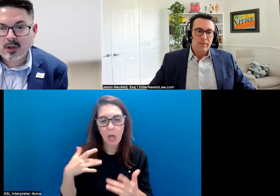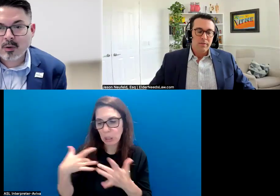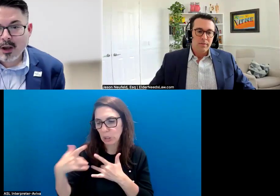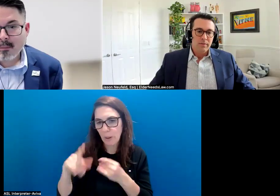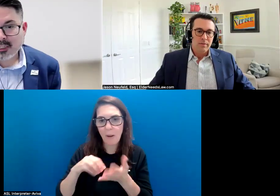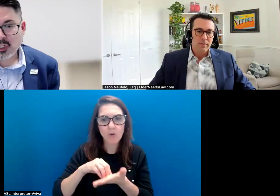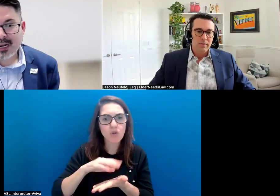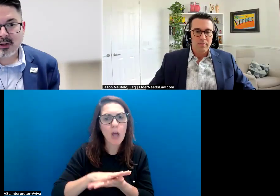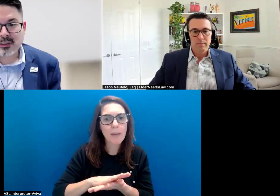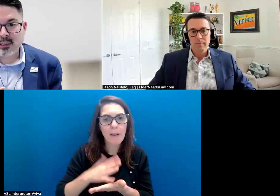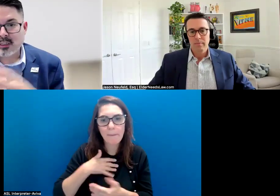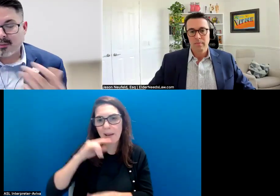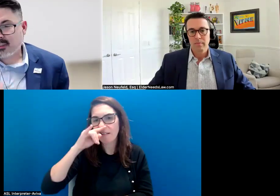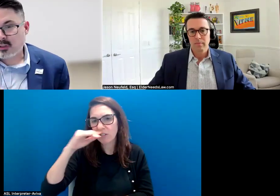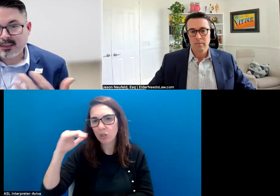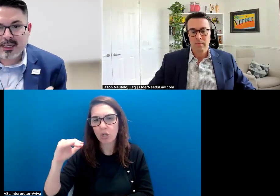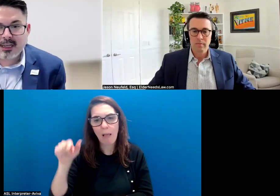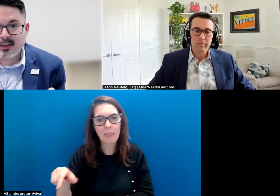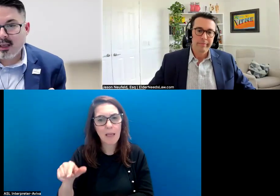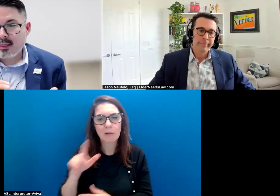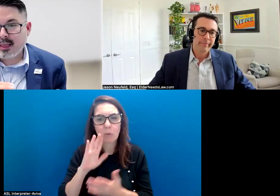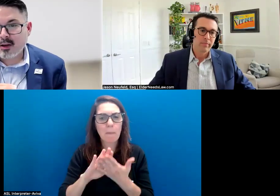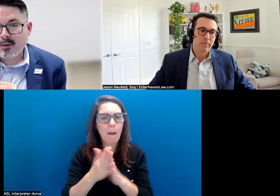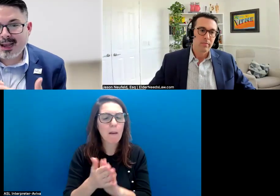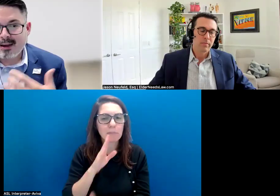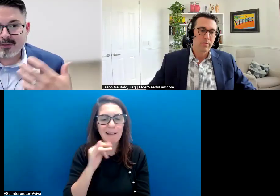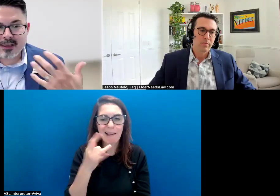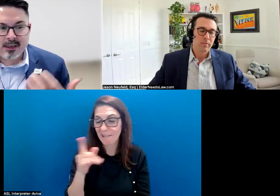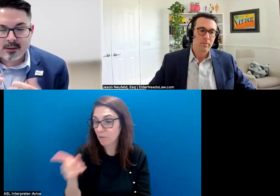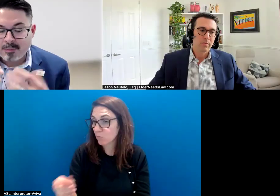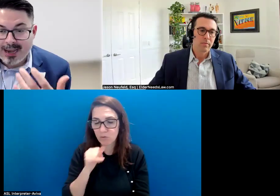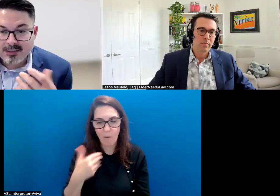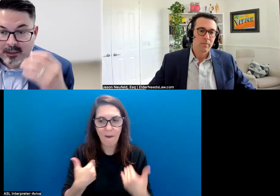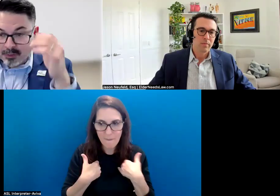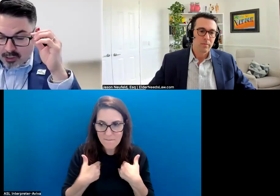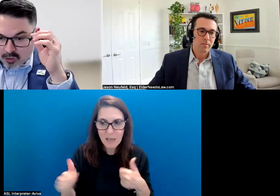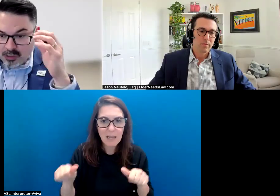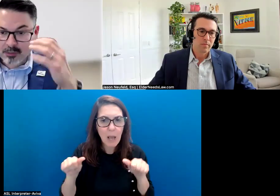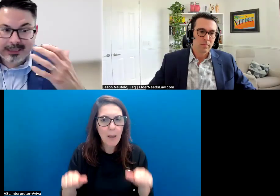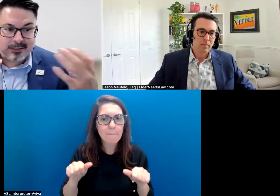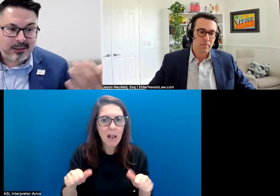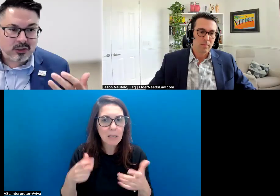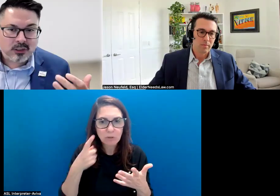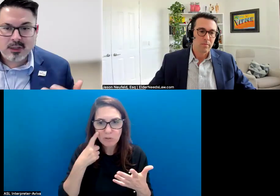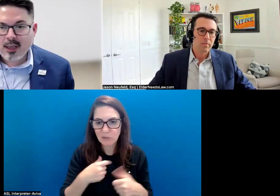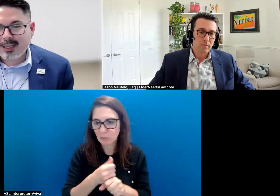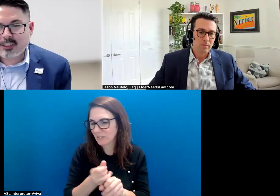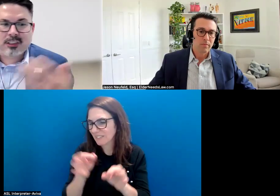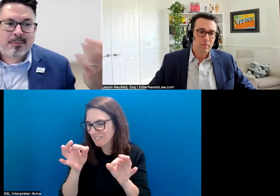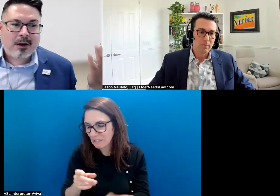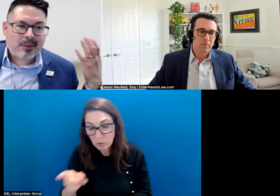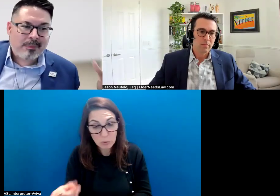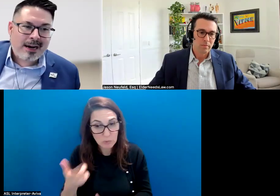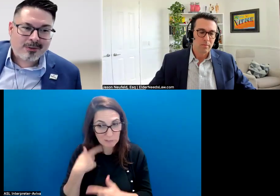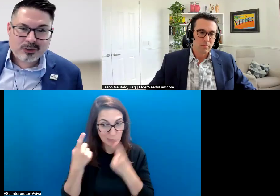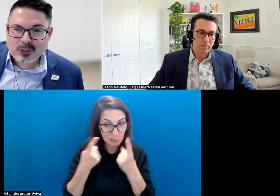don't, Yeah. my child is about to turn 18. They don't have the capacity potentially to make decisions. Can I just get